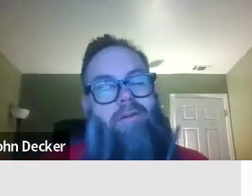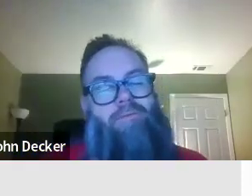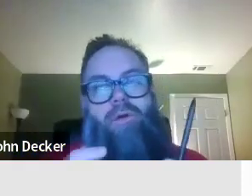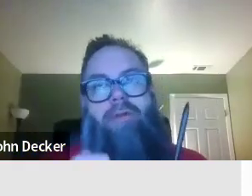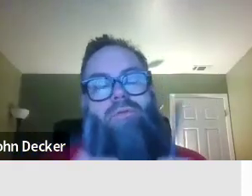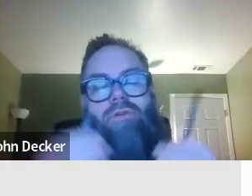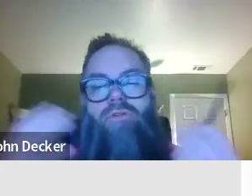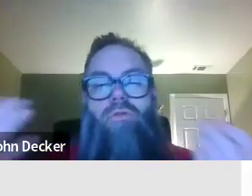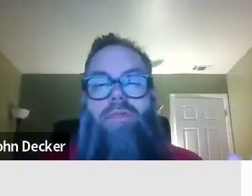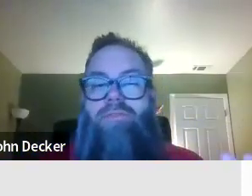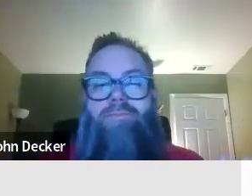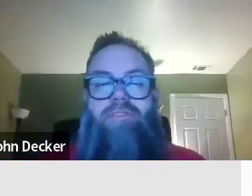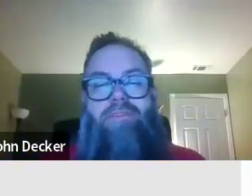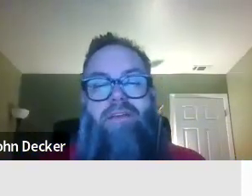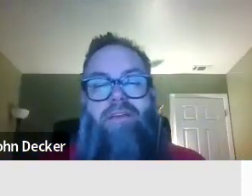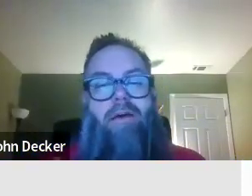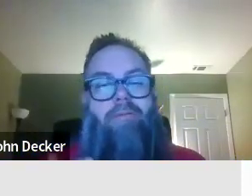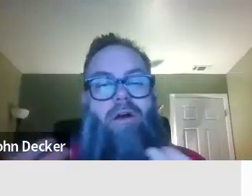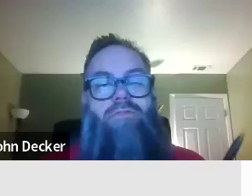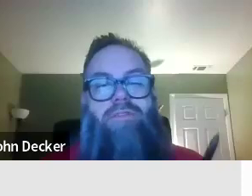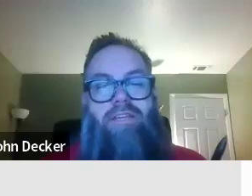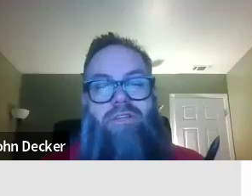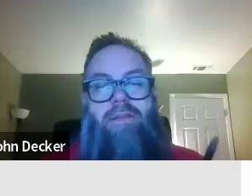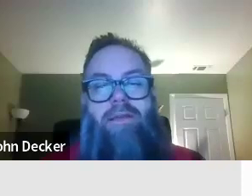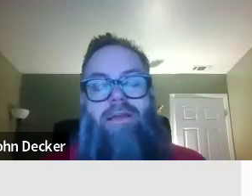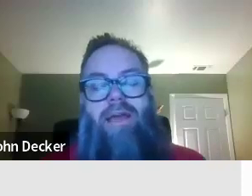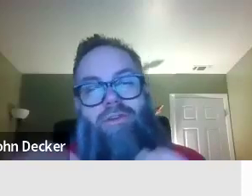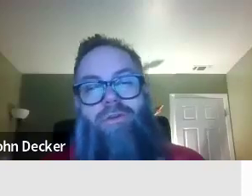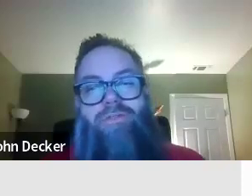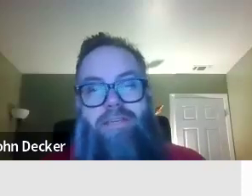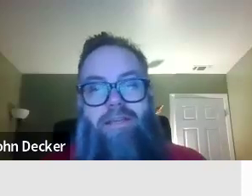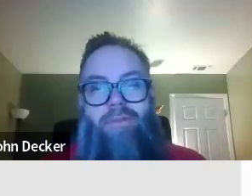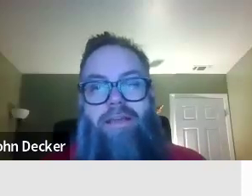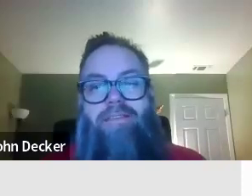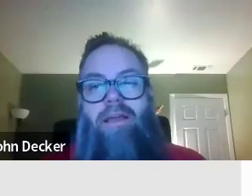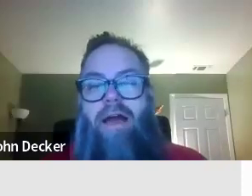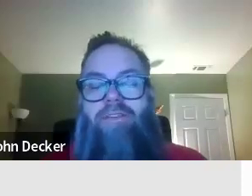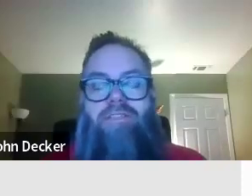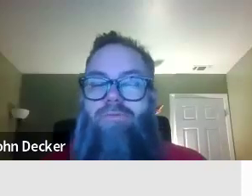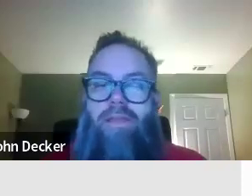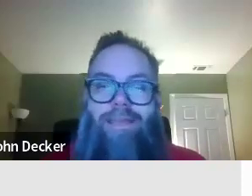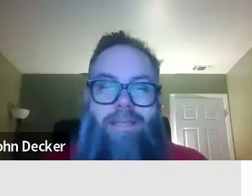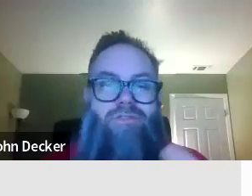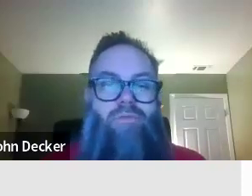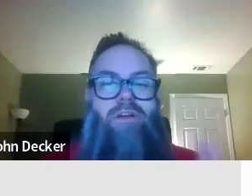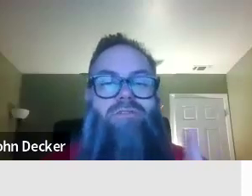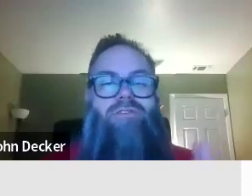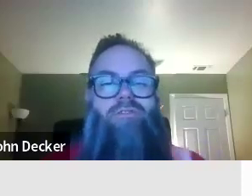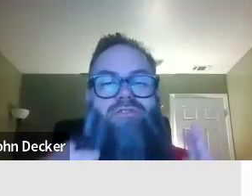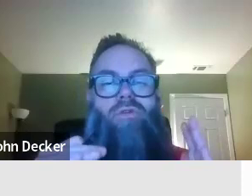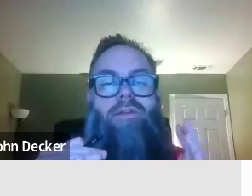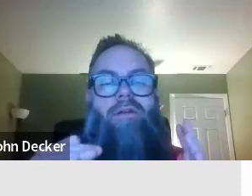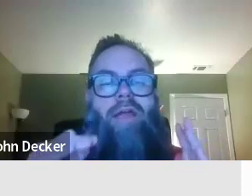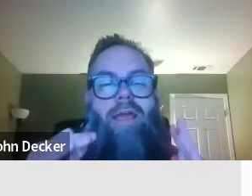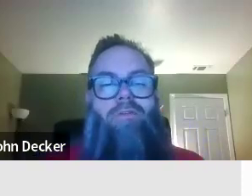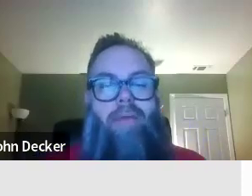authorization, like if you have a renewal that was supposed to be done of an authorization and you don't see it in place, we need you to reach out to